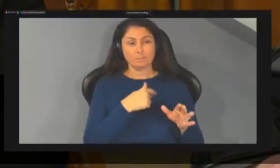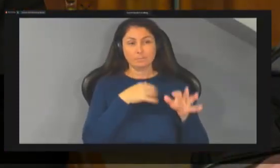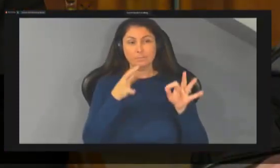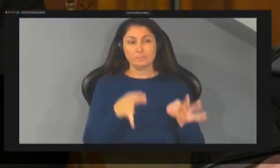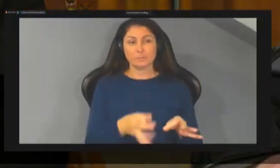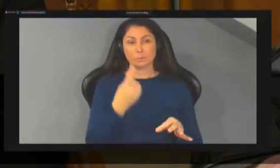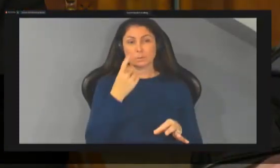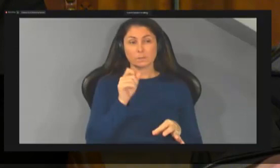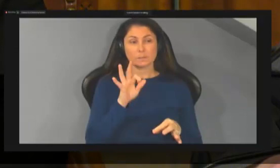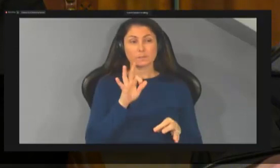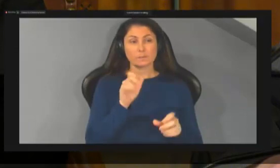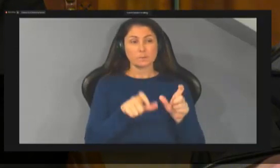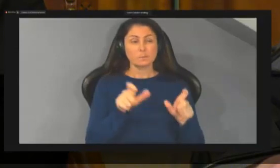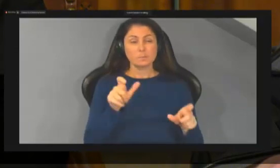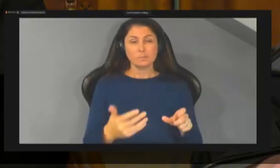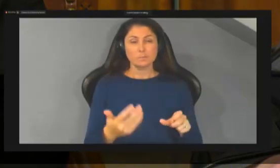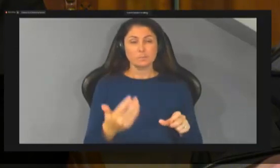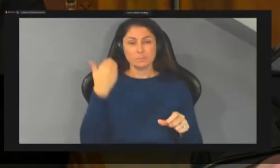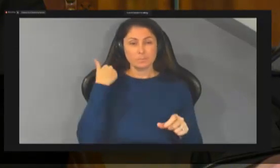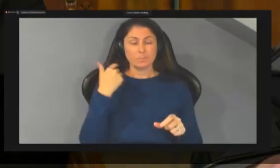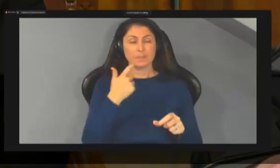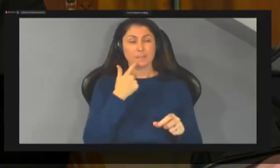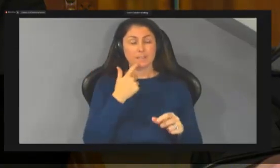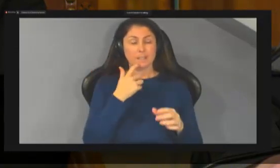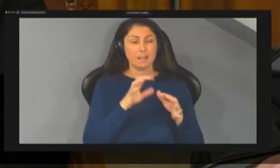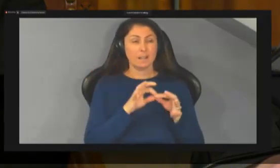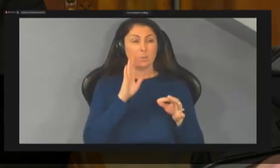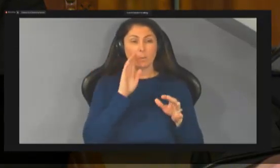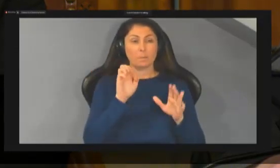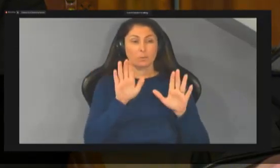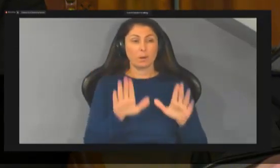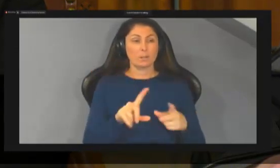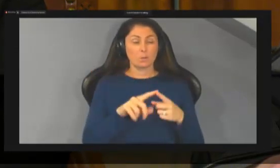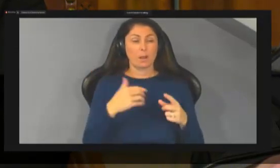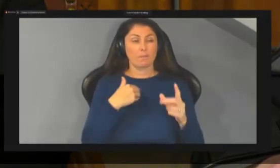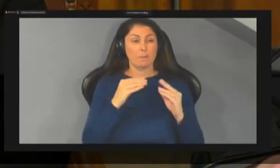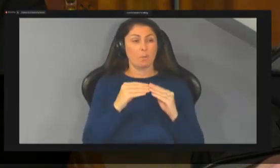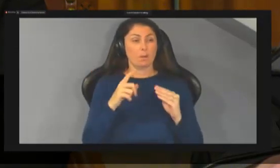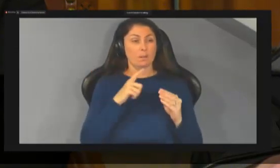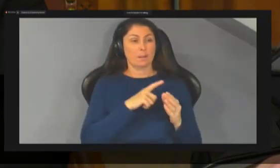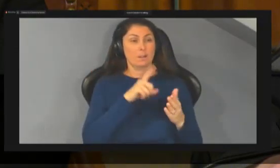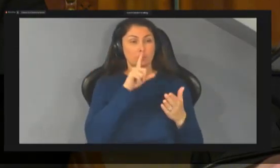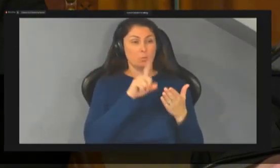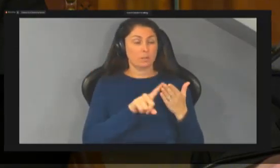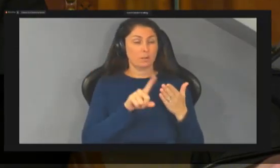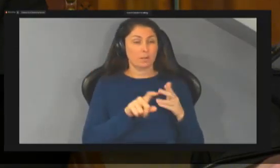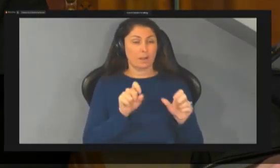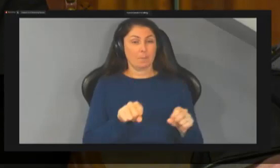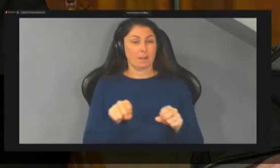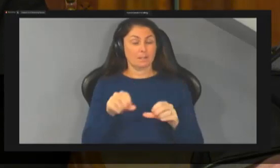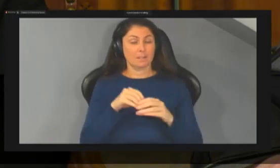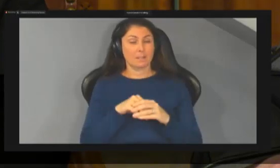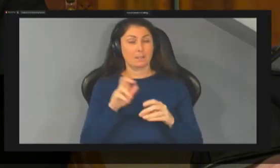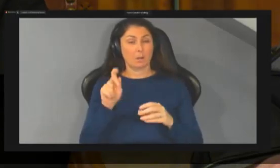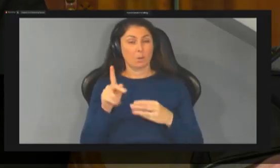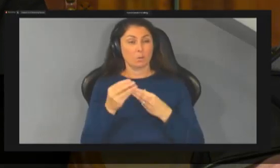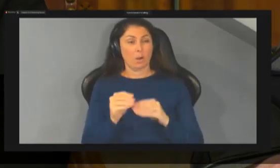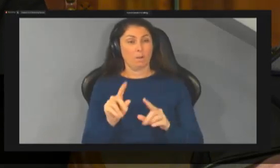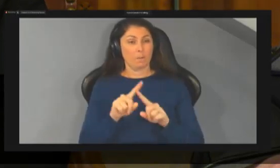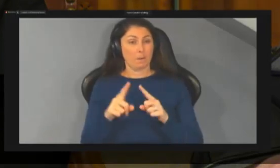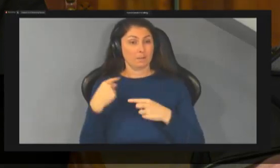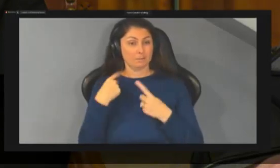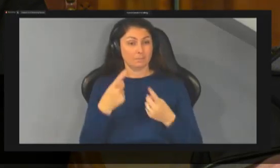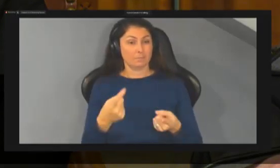people maybe over many years ago who said there, you know, it would be great to have more legislative research capacity in the clerk's office. Mm-hmm. But then since then we've